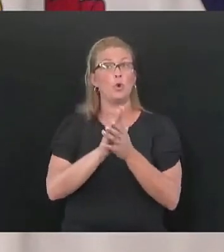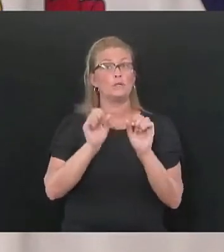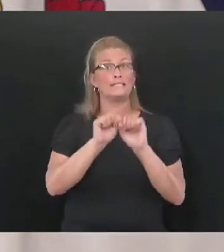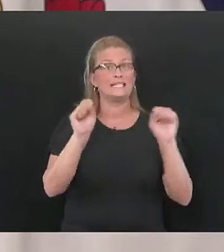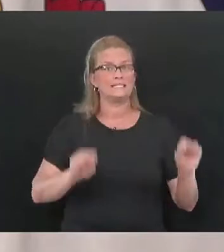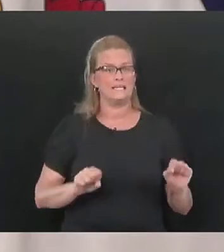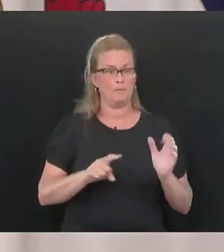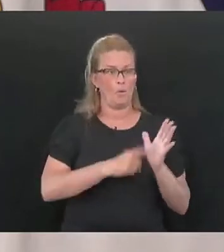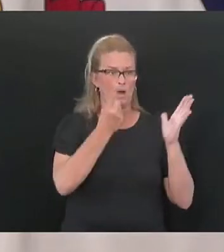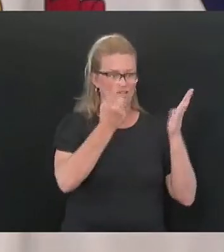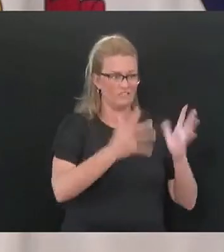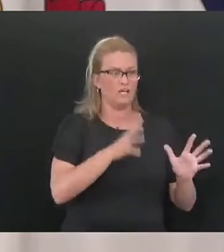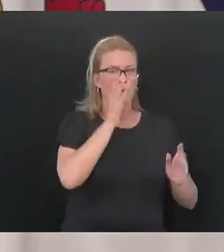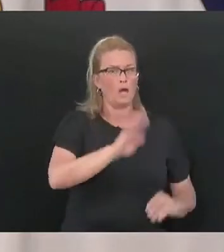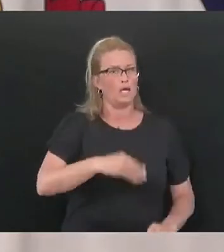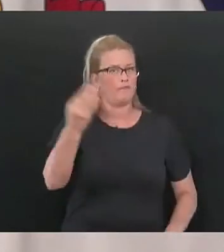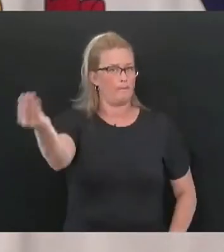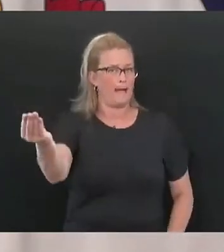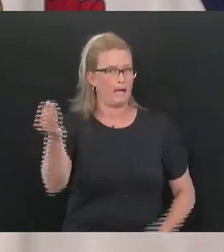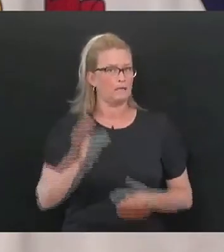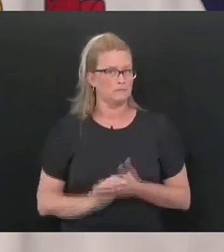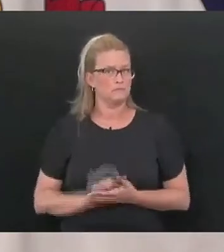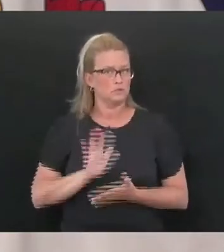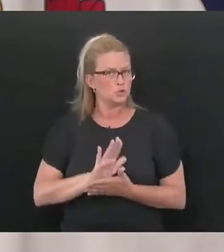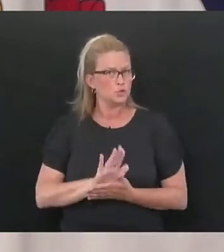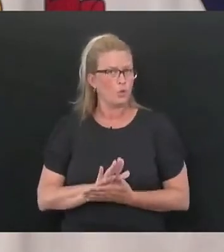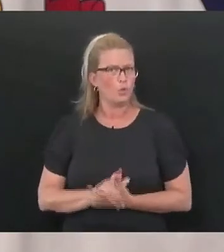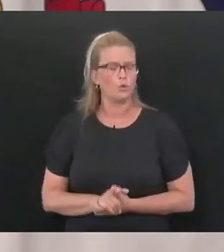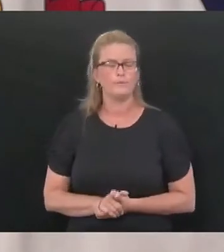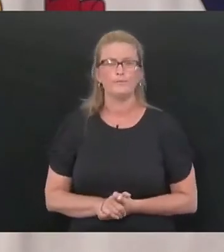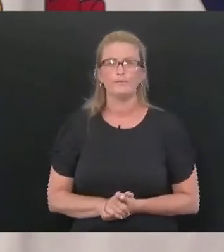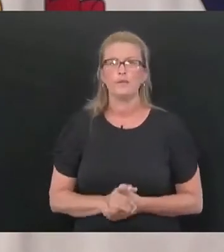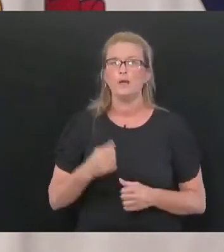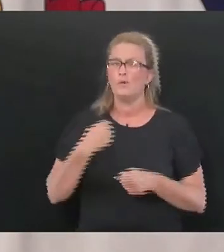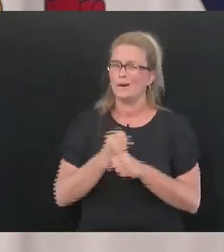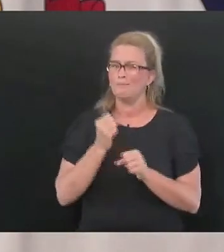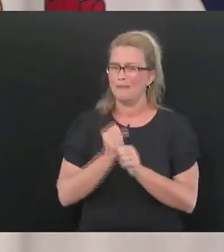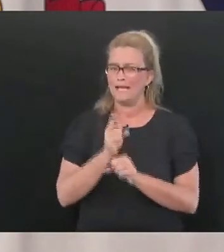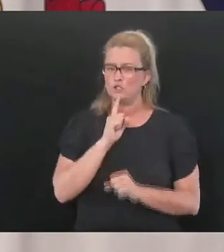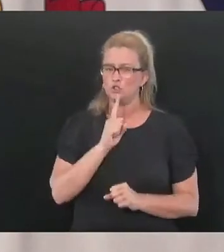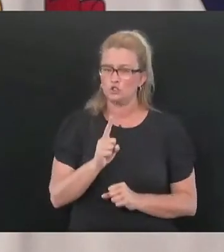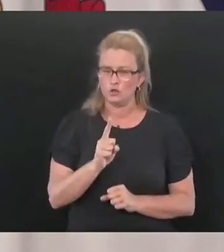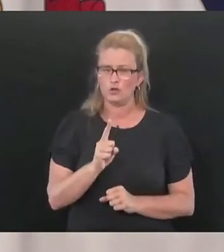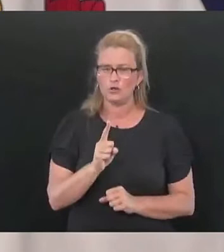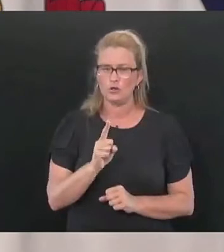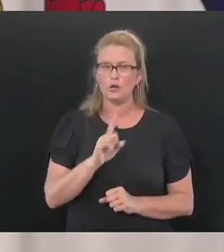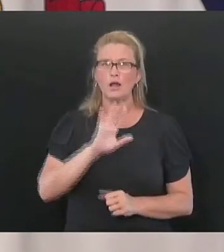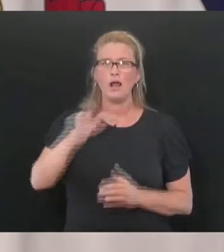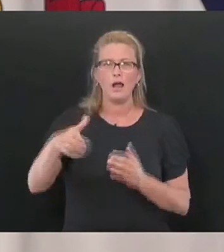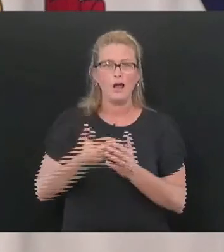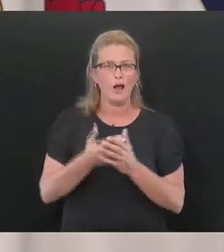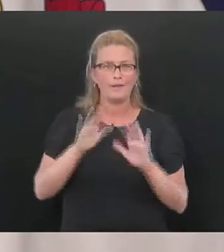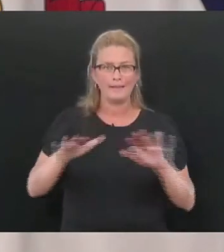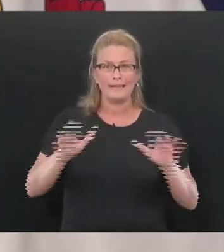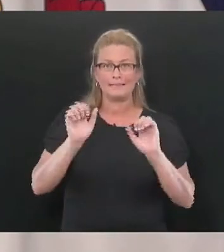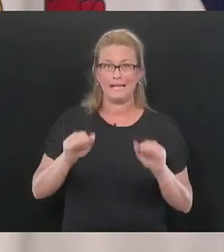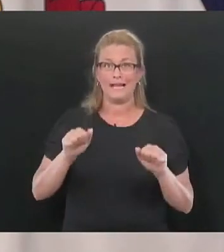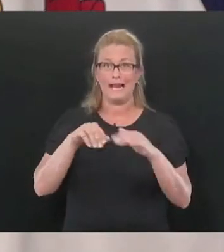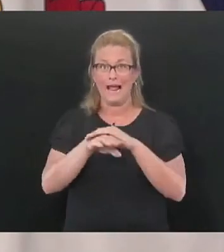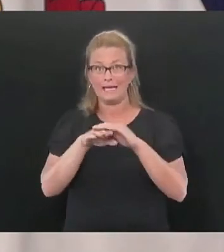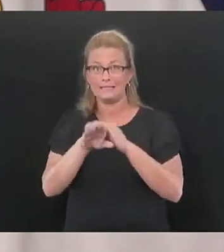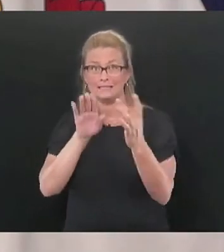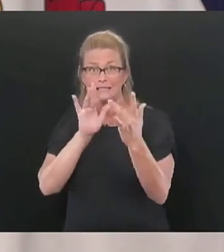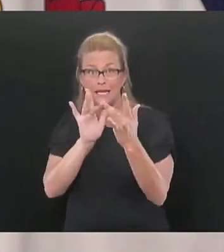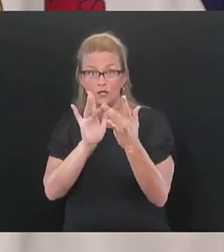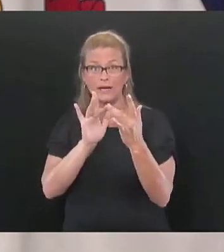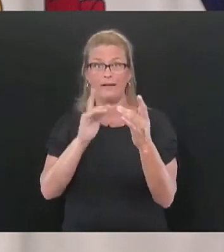then turn it back in and everything else. But we're going to make sure that our kids can get online and figure out